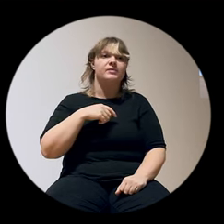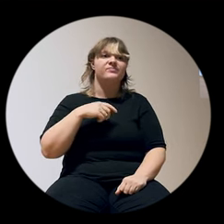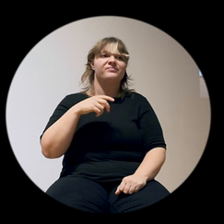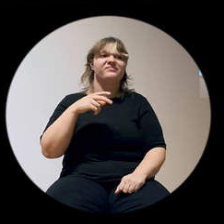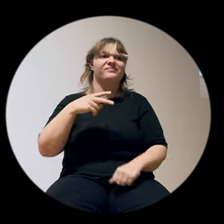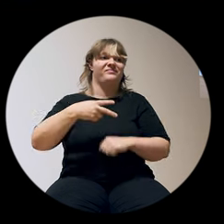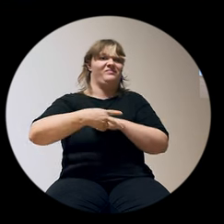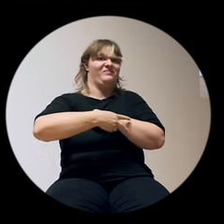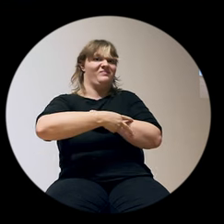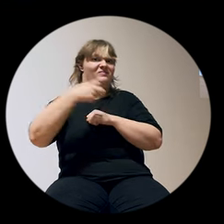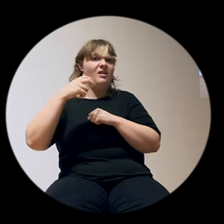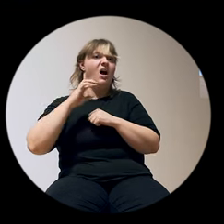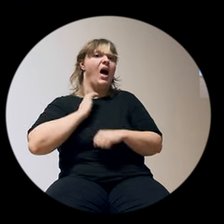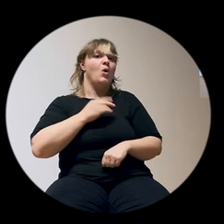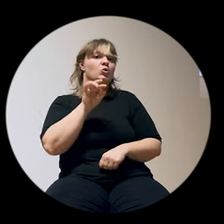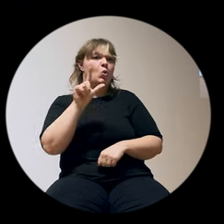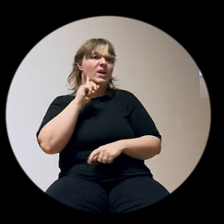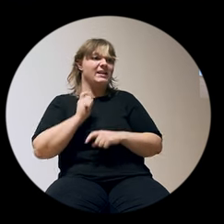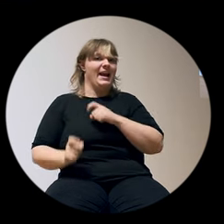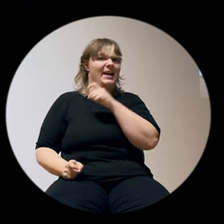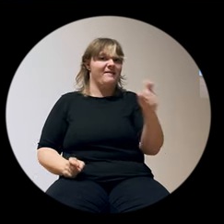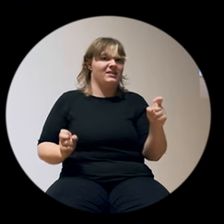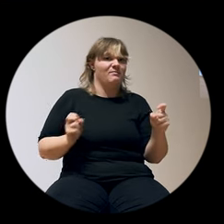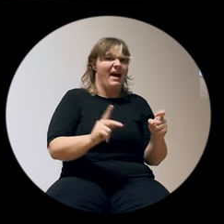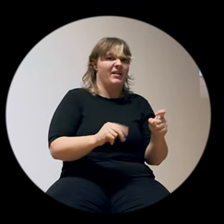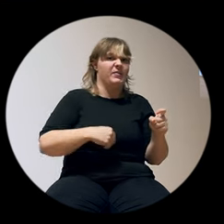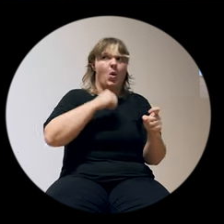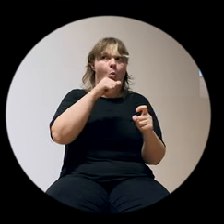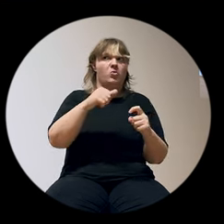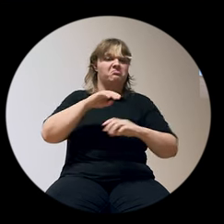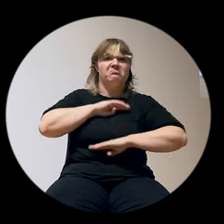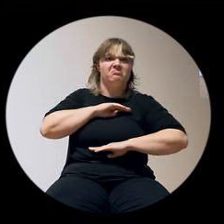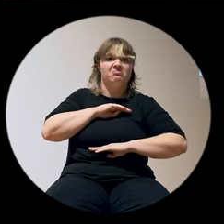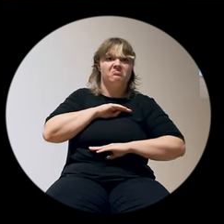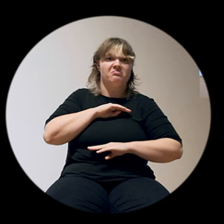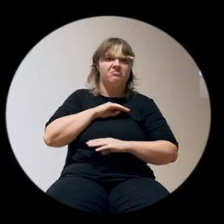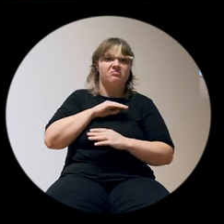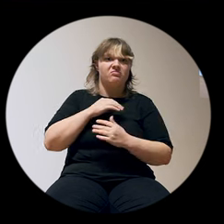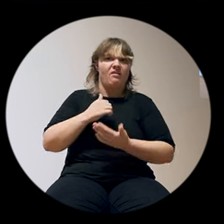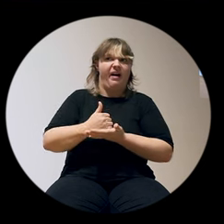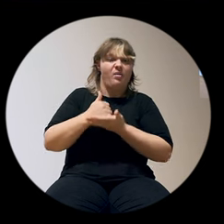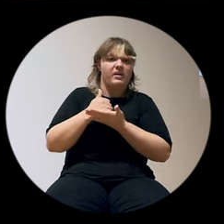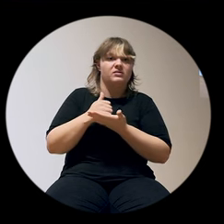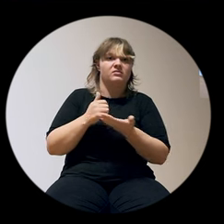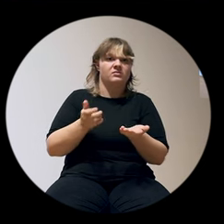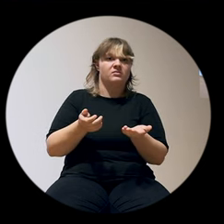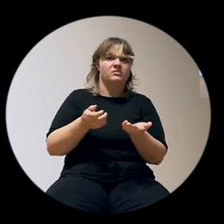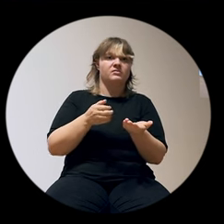taking our tools and giving us ones back that will not suffice in any of these forms. So these